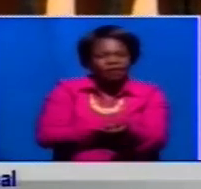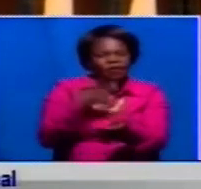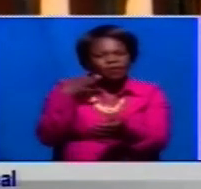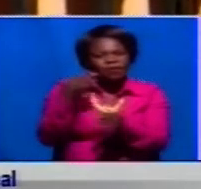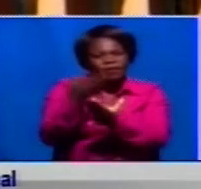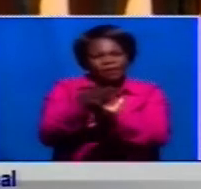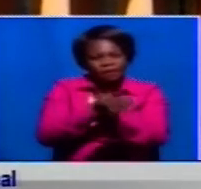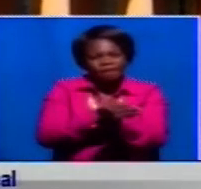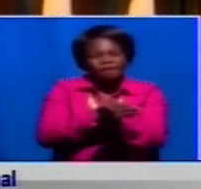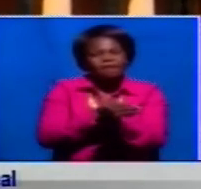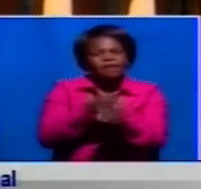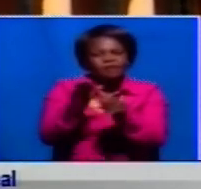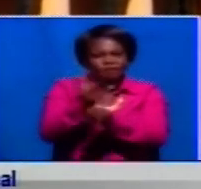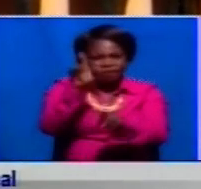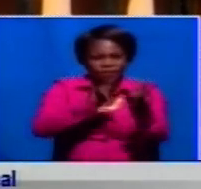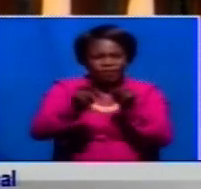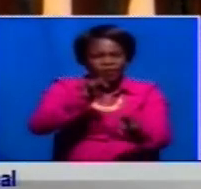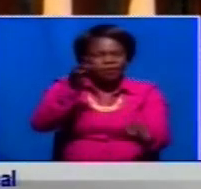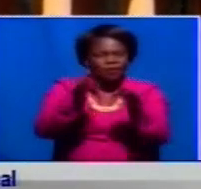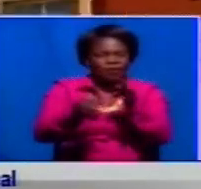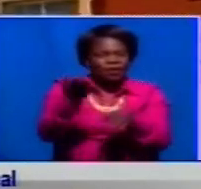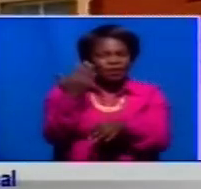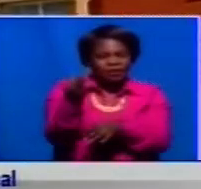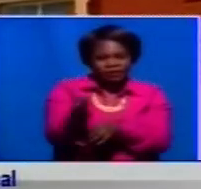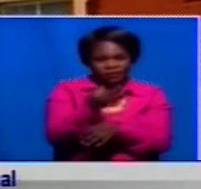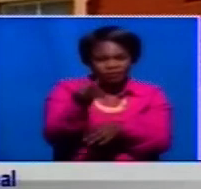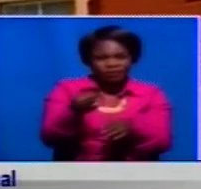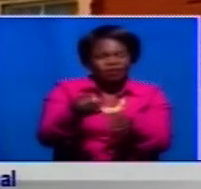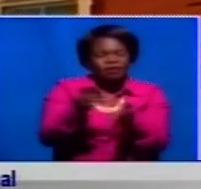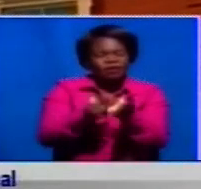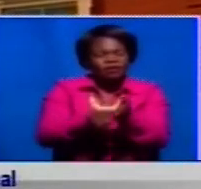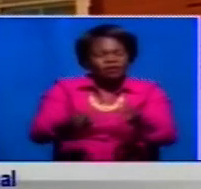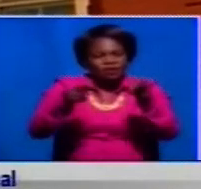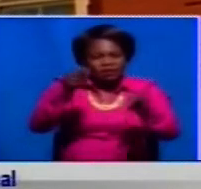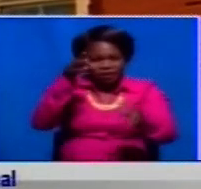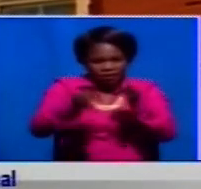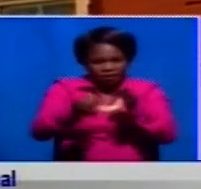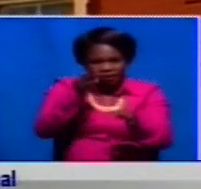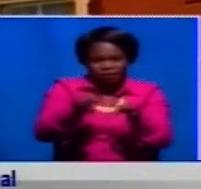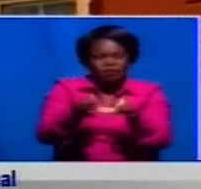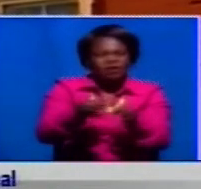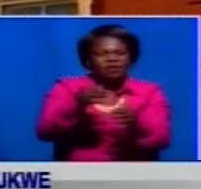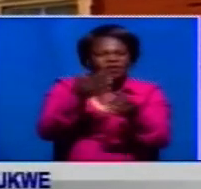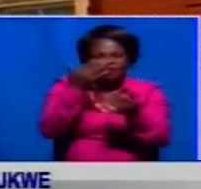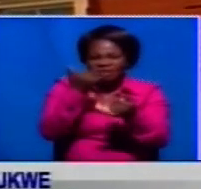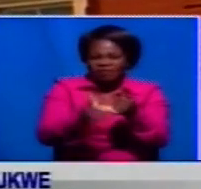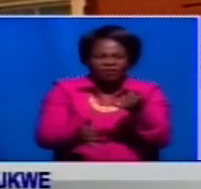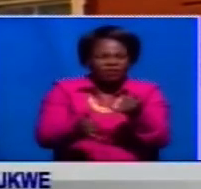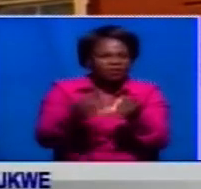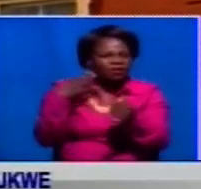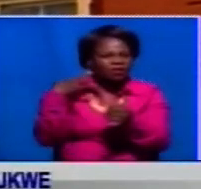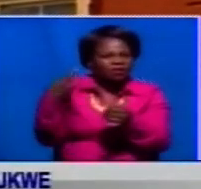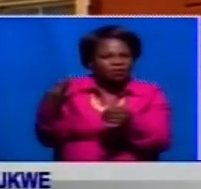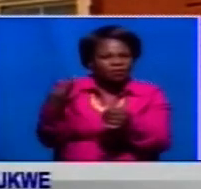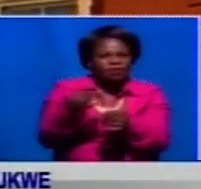bench of the Supreme Court judges. Last Friday, Lusaka High Court Judge Mwila Chitabo dismissed the application